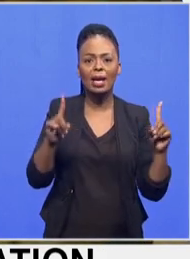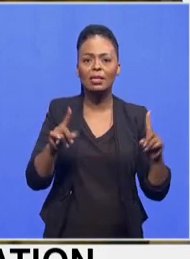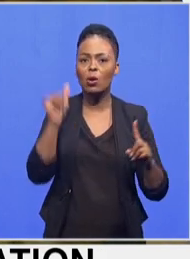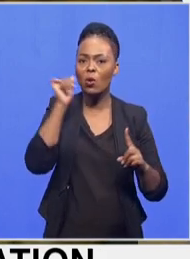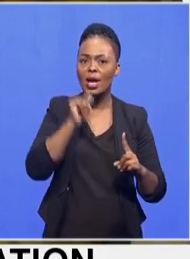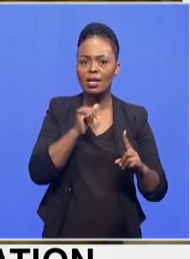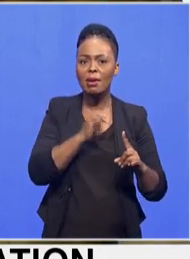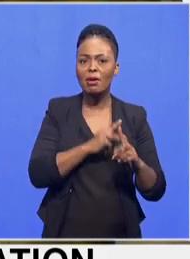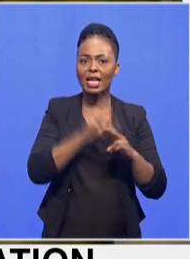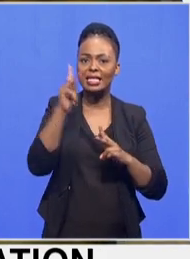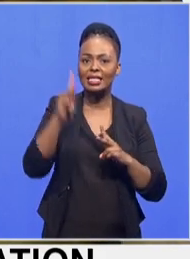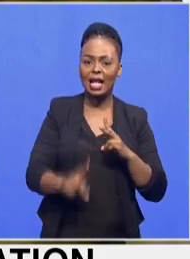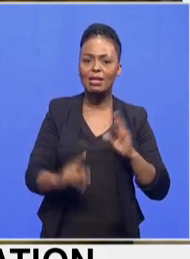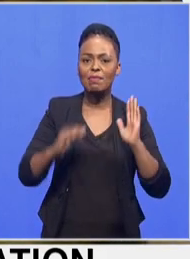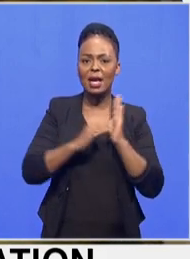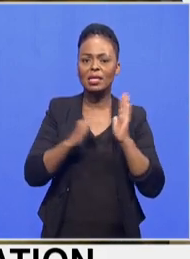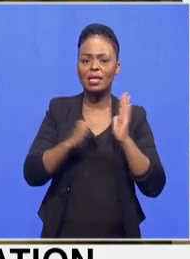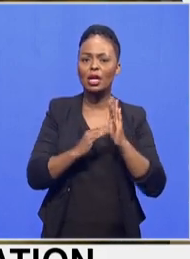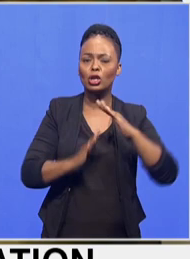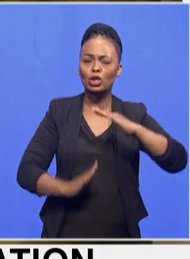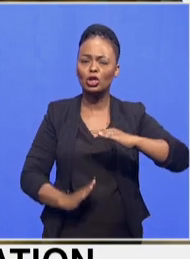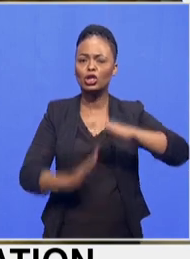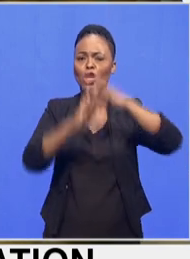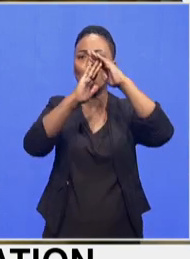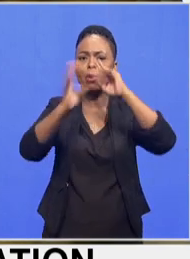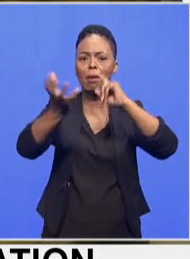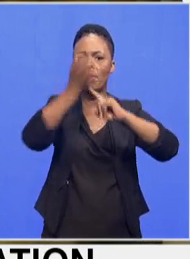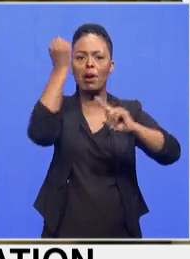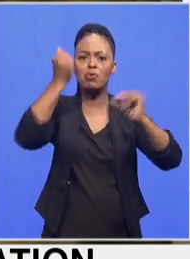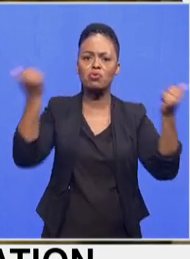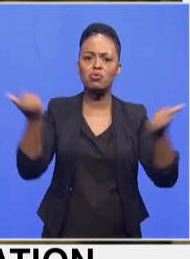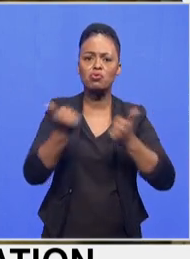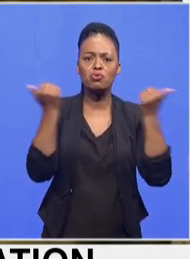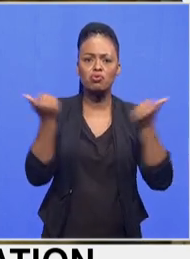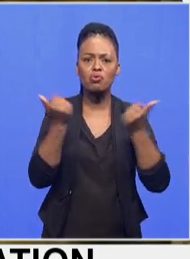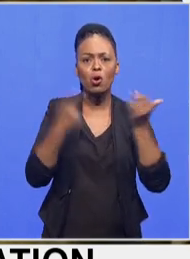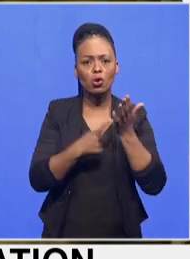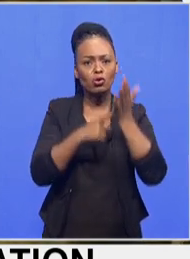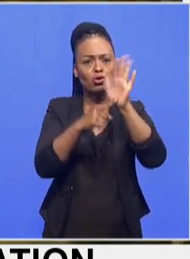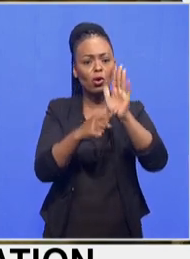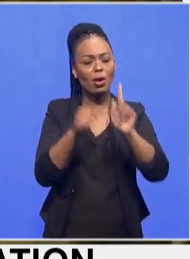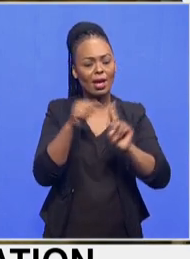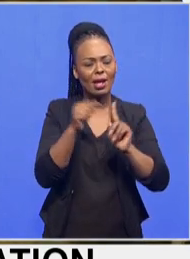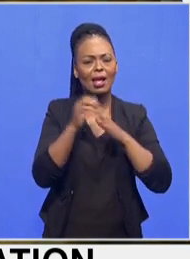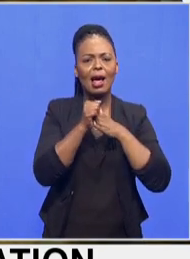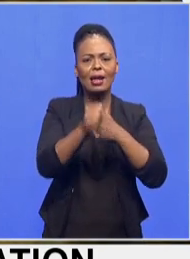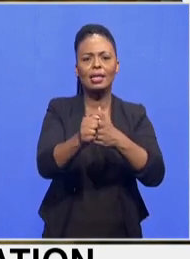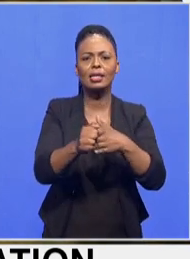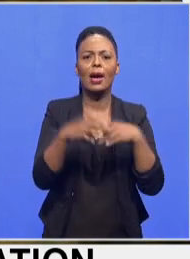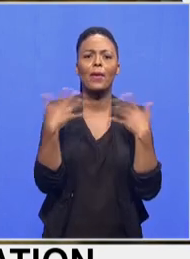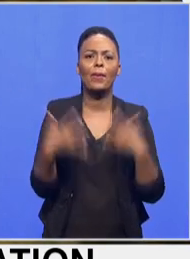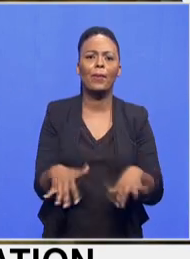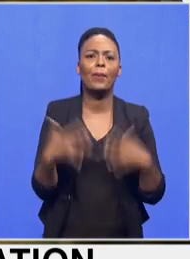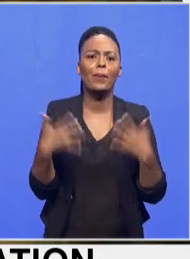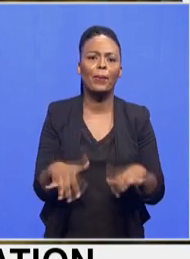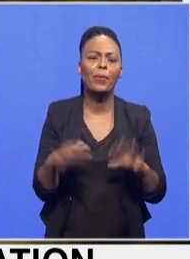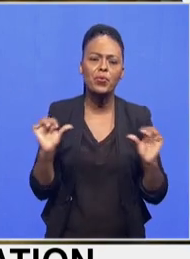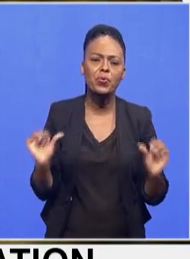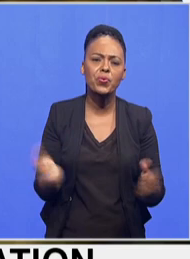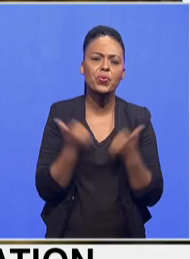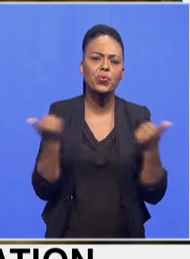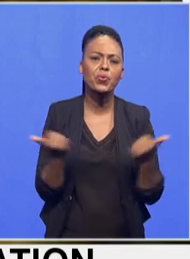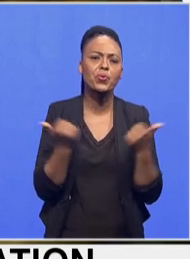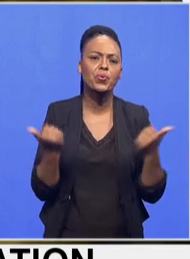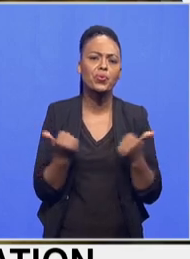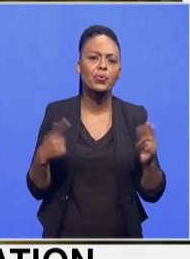results. It's just an indication of the kind of leadership or leader that he was, his leadership